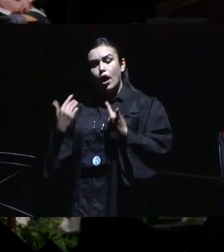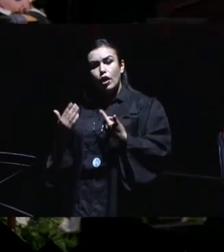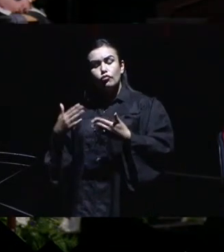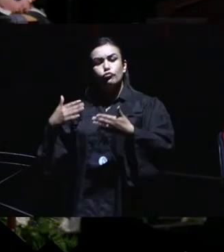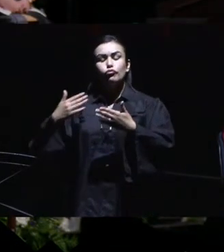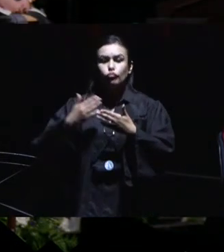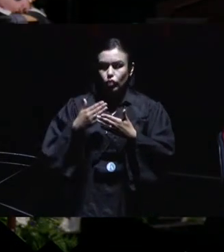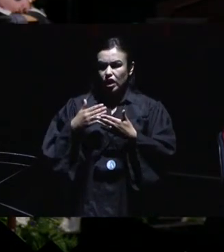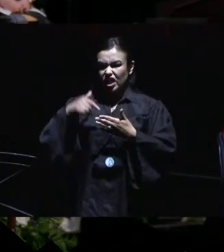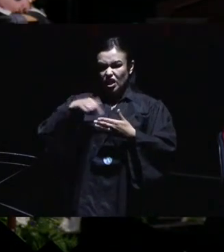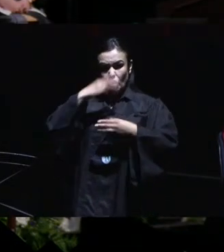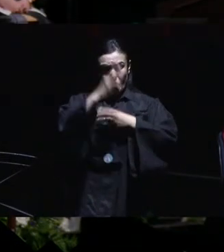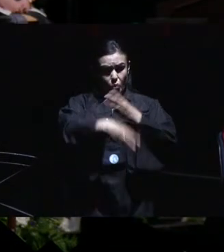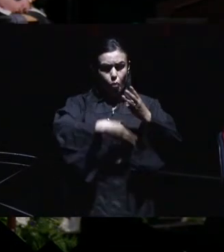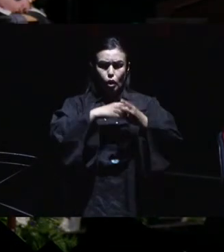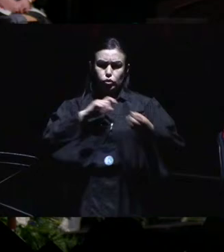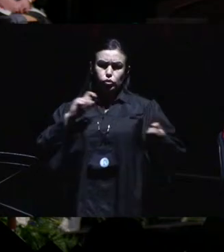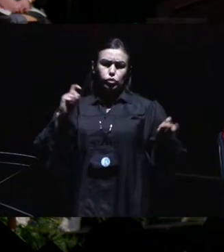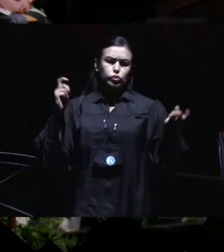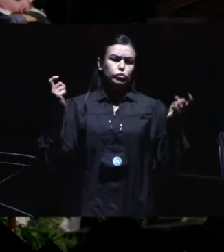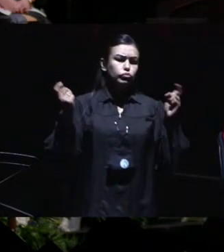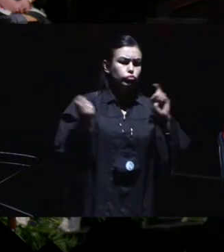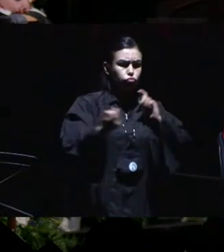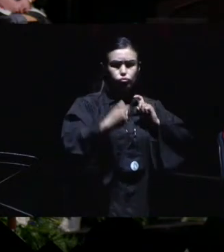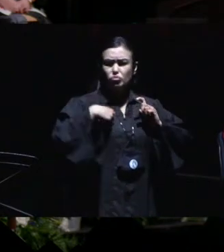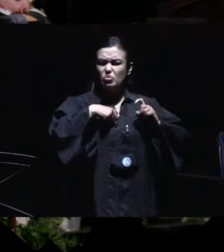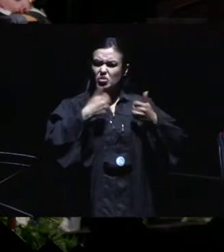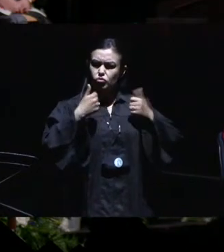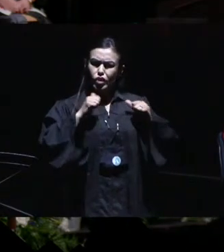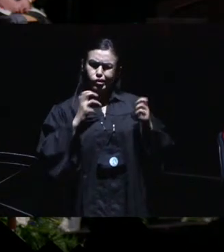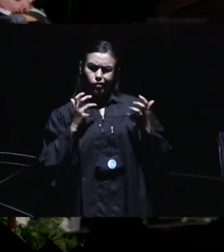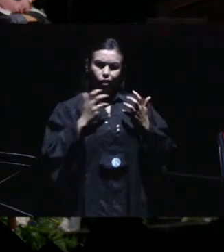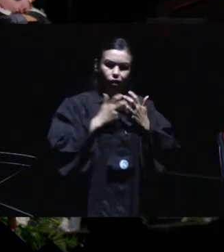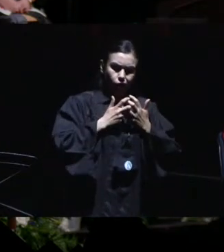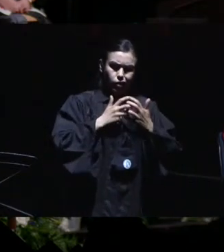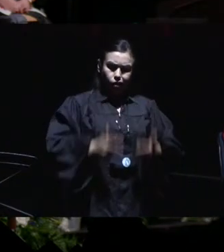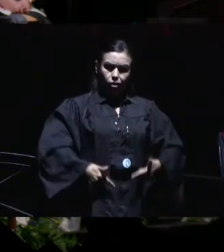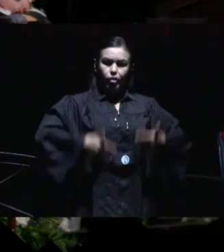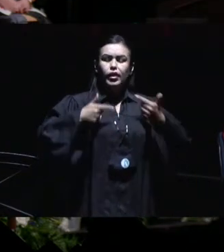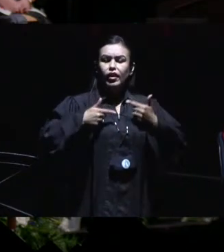around and we're trying to learn how to live in a post-pandemic world.